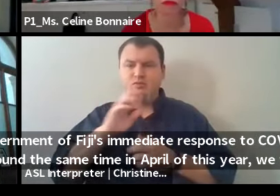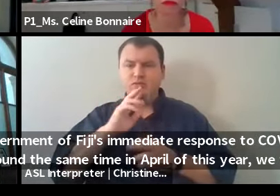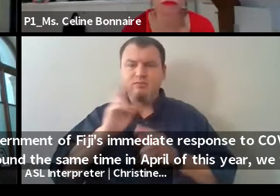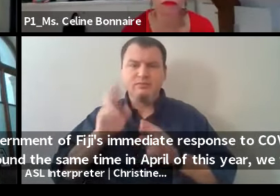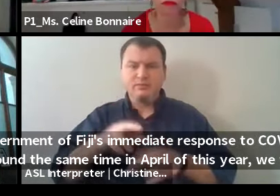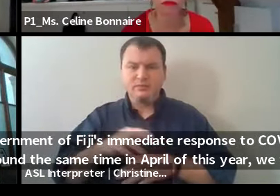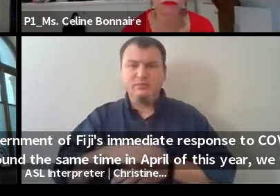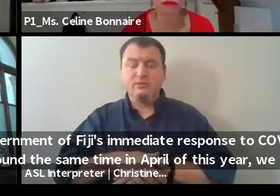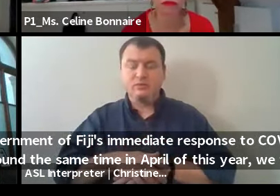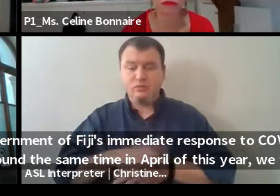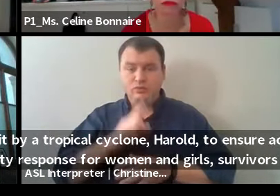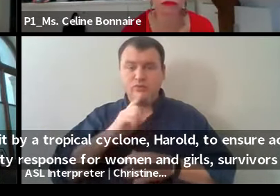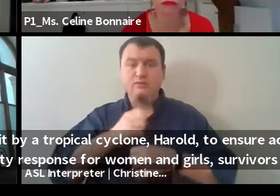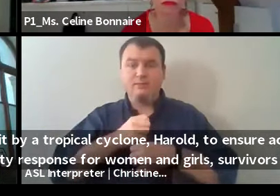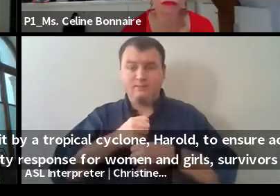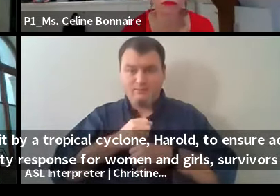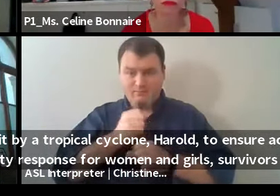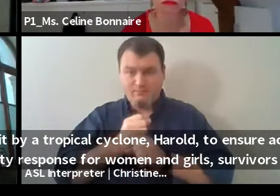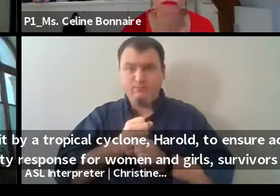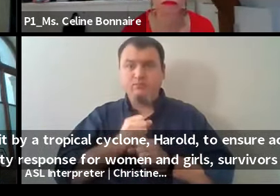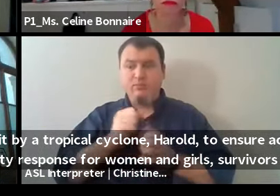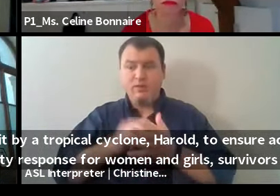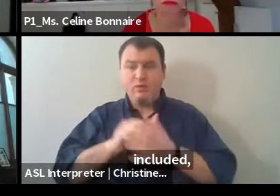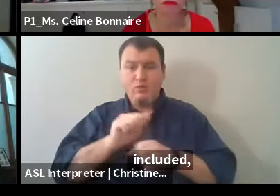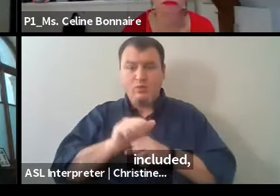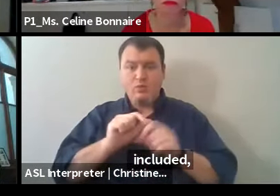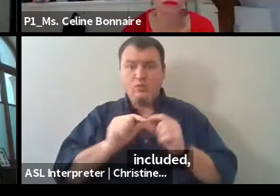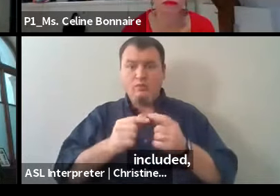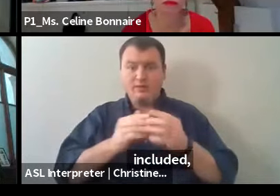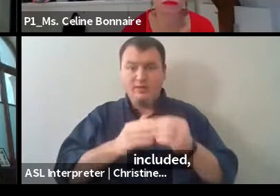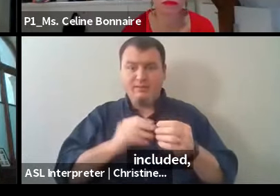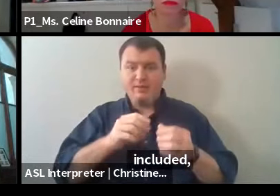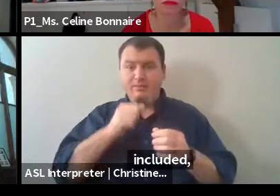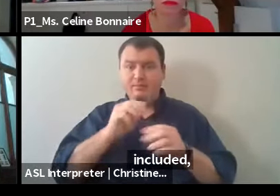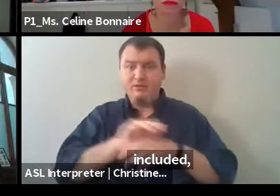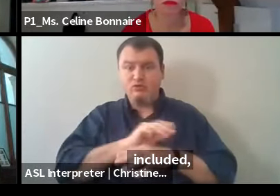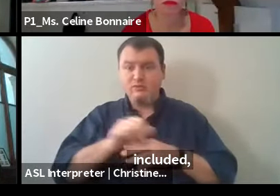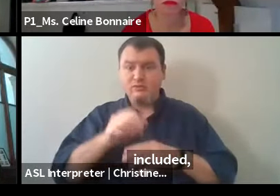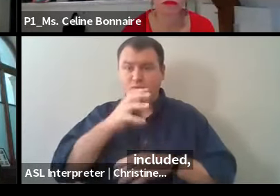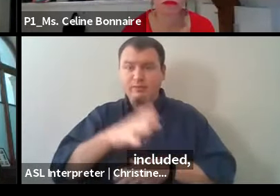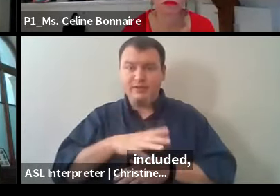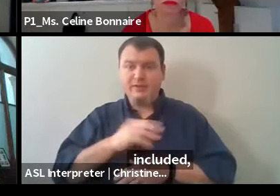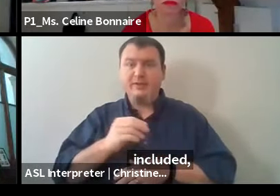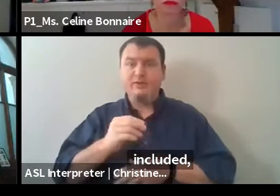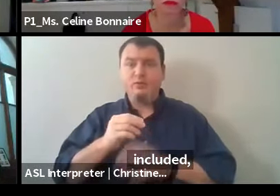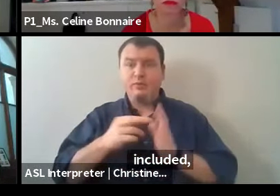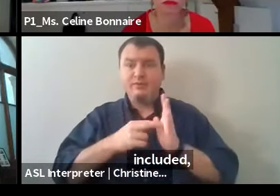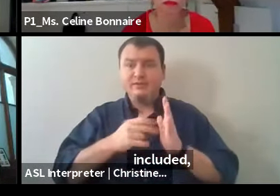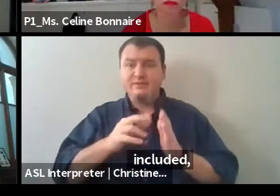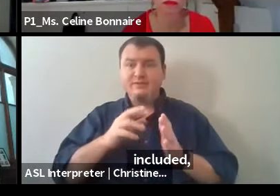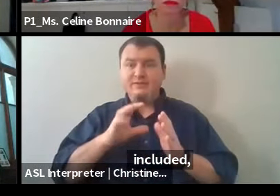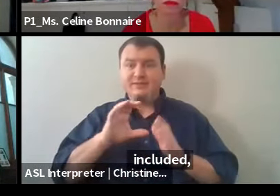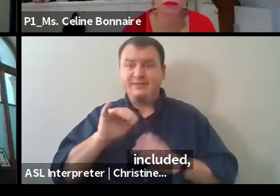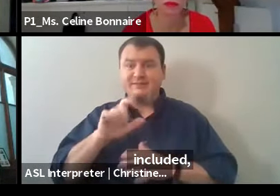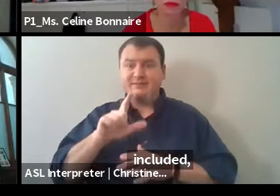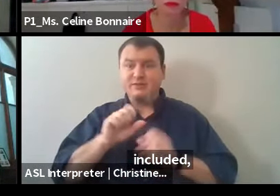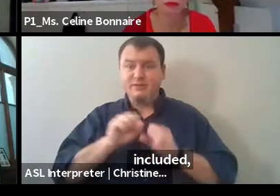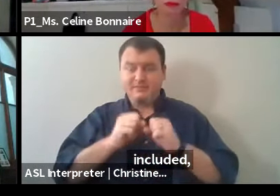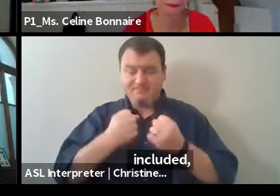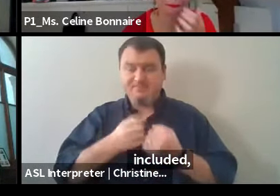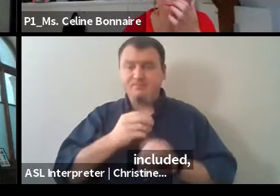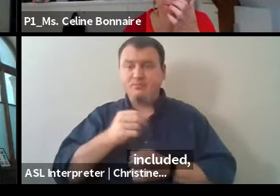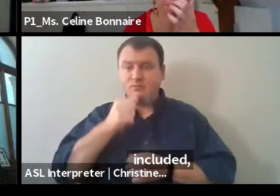group was formed. The working group was led by the Ministry of Women and includes representatives of civil society and women's